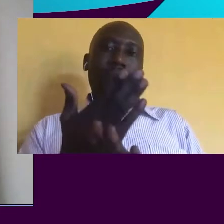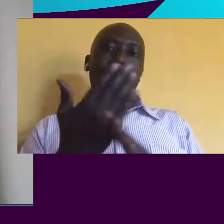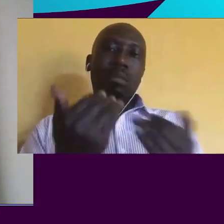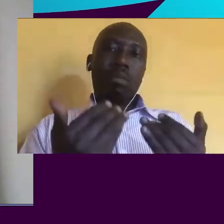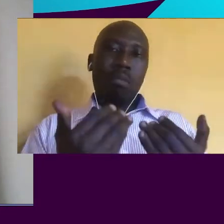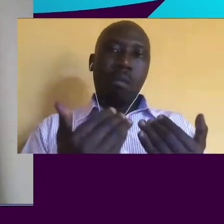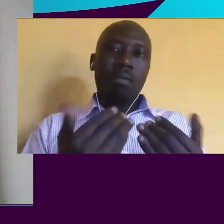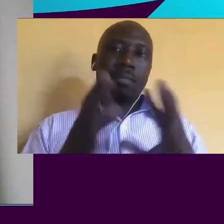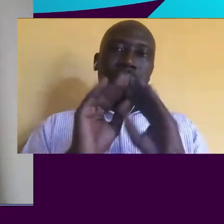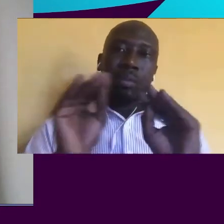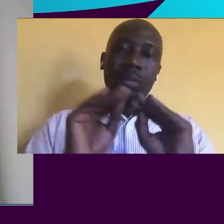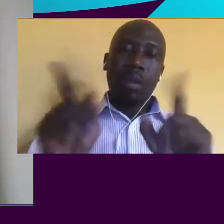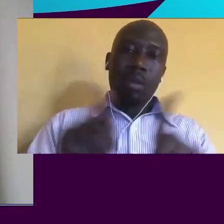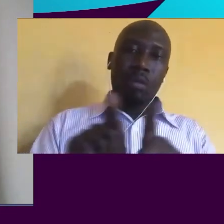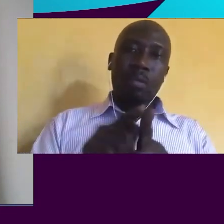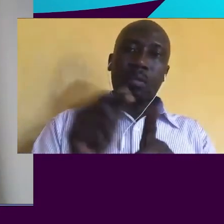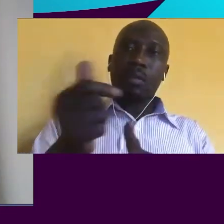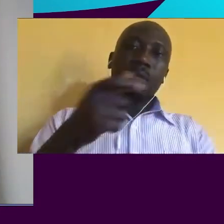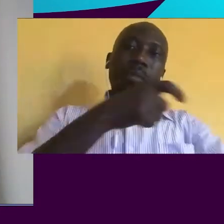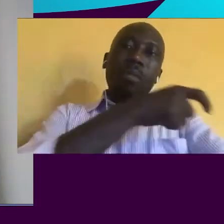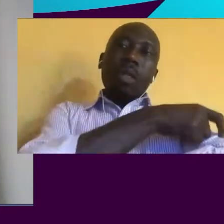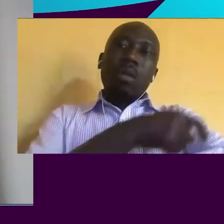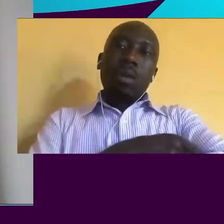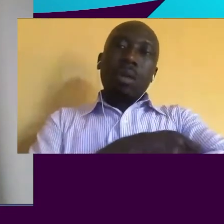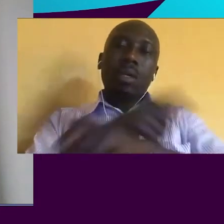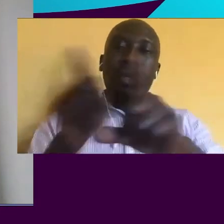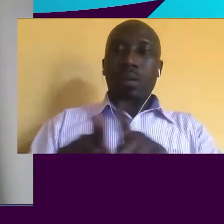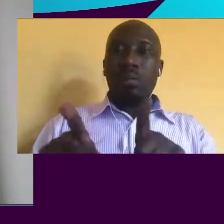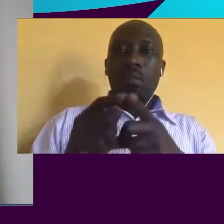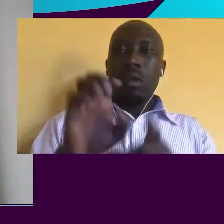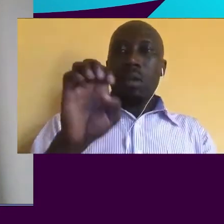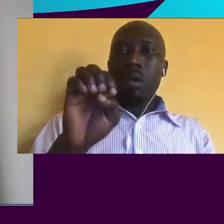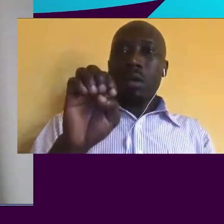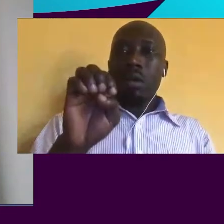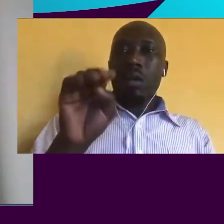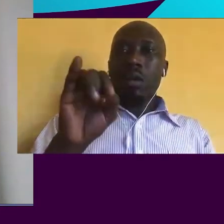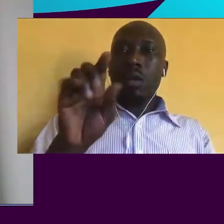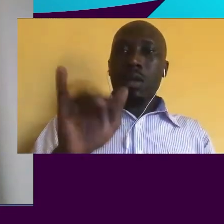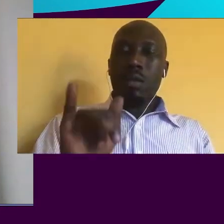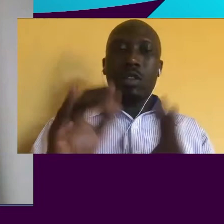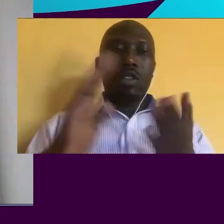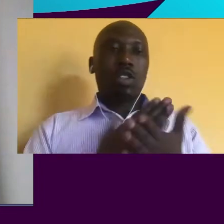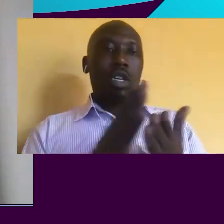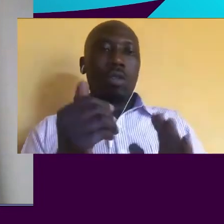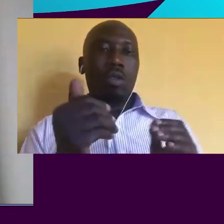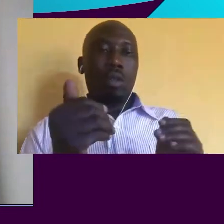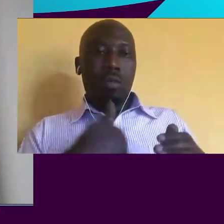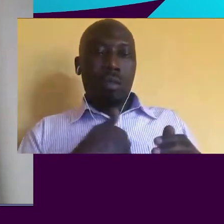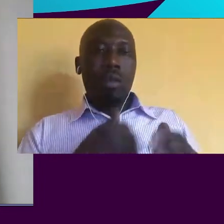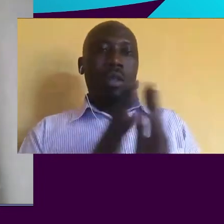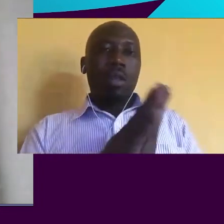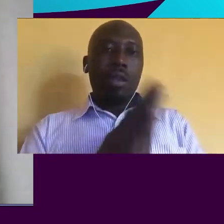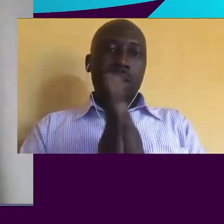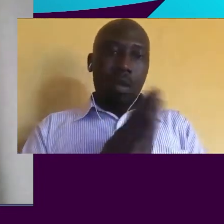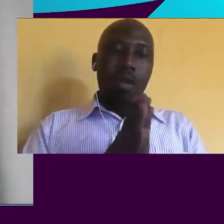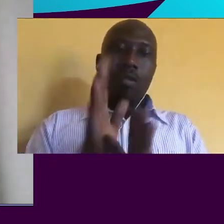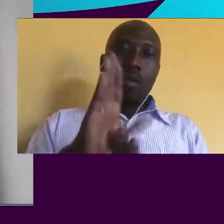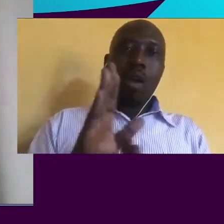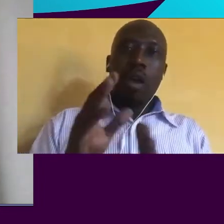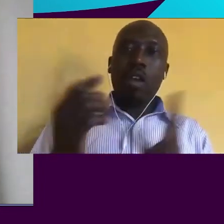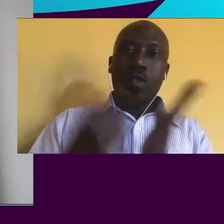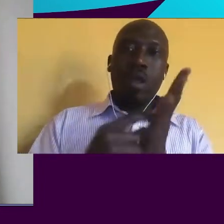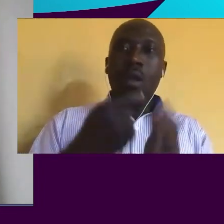other coaches. Emily shared with me the story of six female Ugandan referees who started